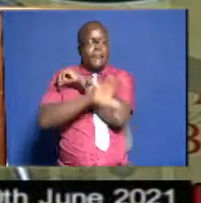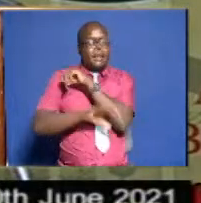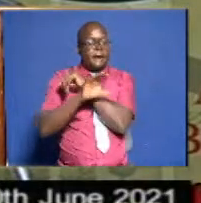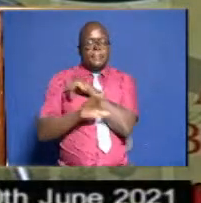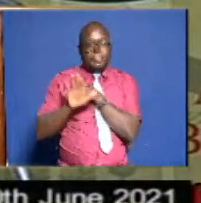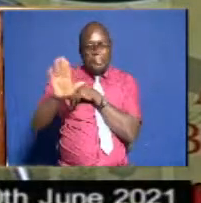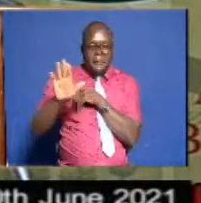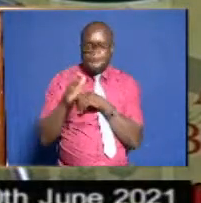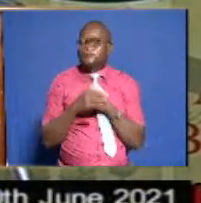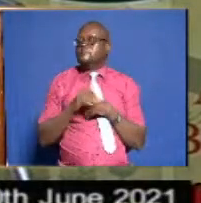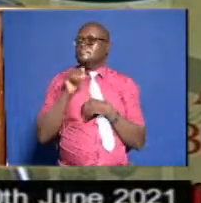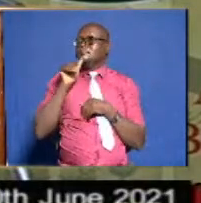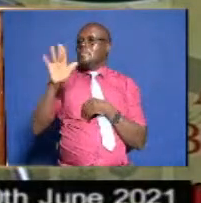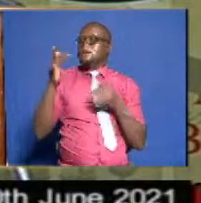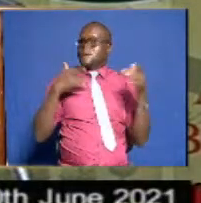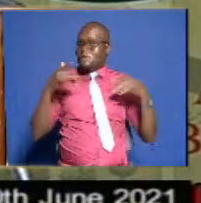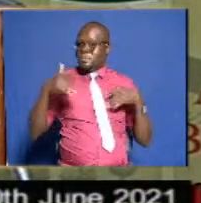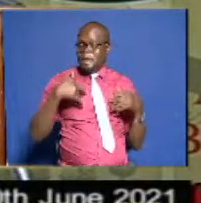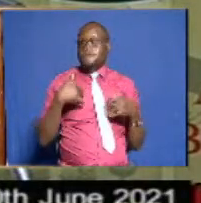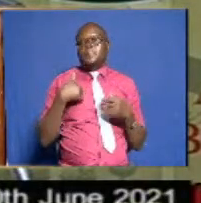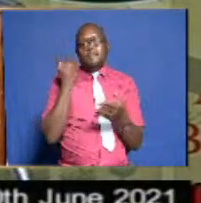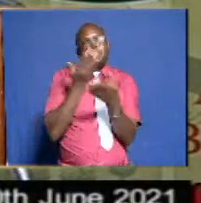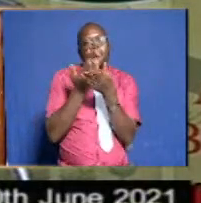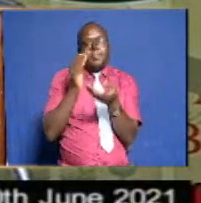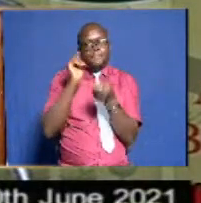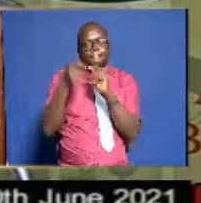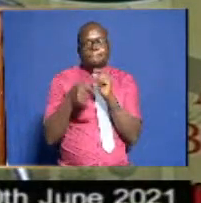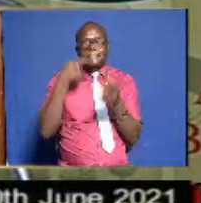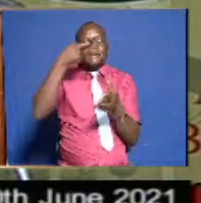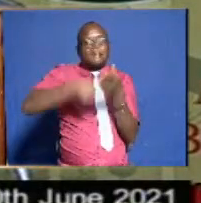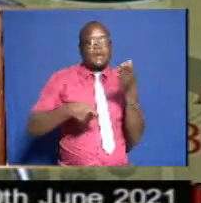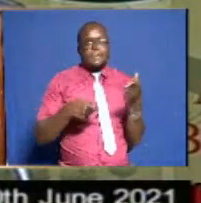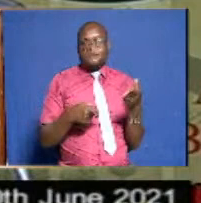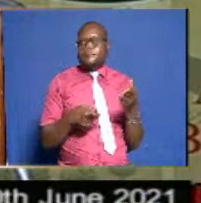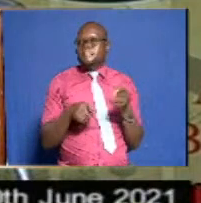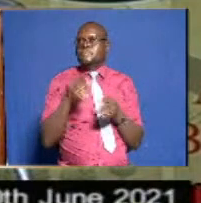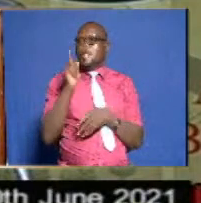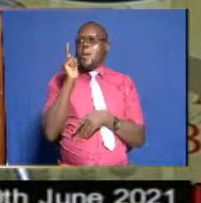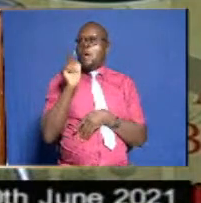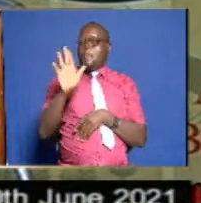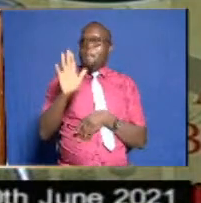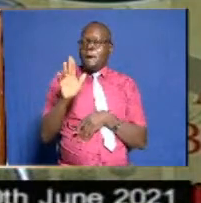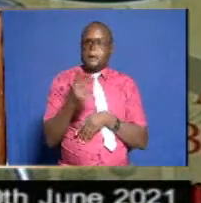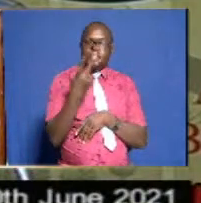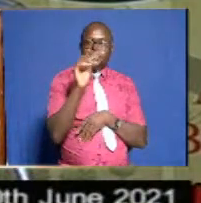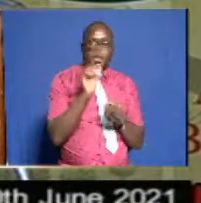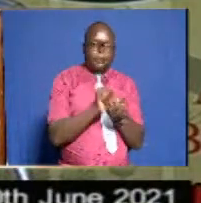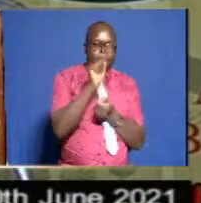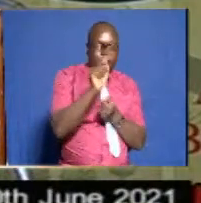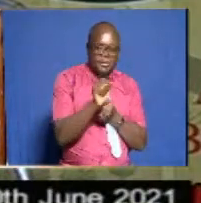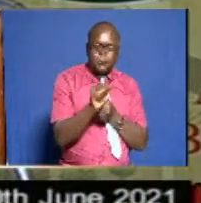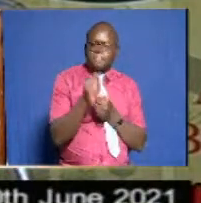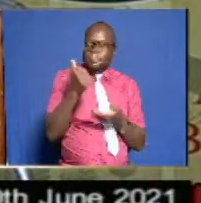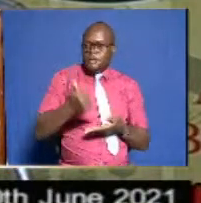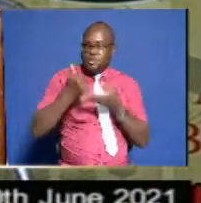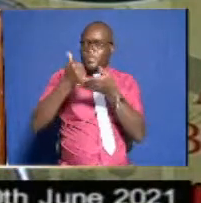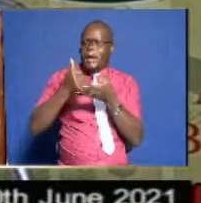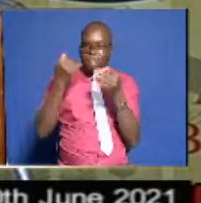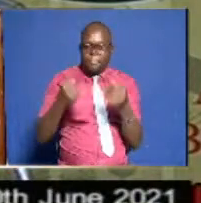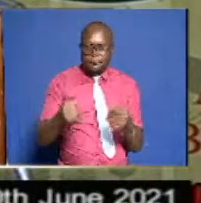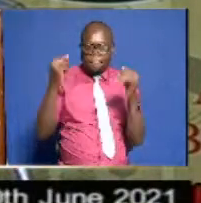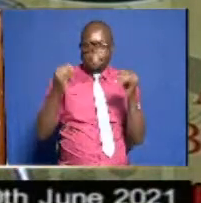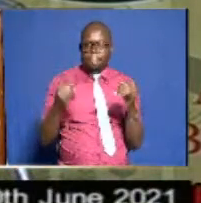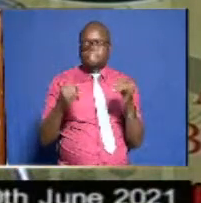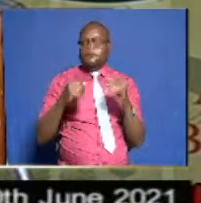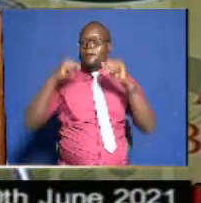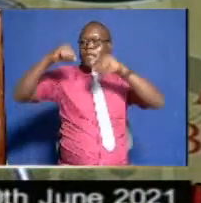In this regard, I have proposed amendments to the Tax Procedure Act 2015 to facilitate the implementation of the